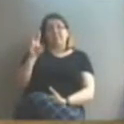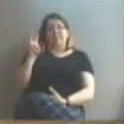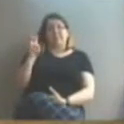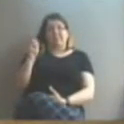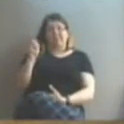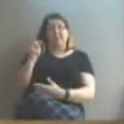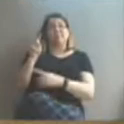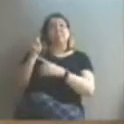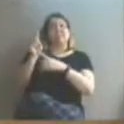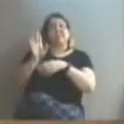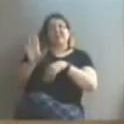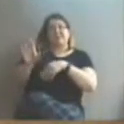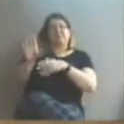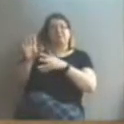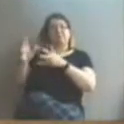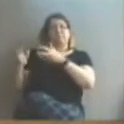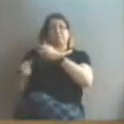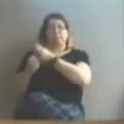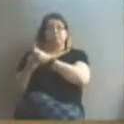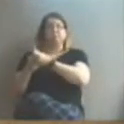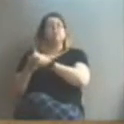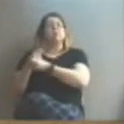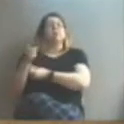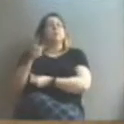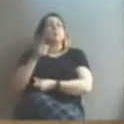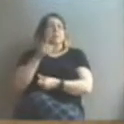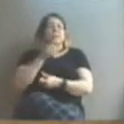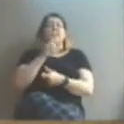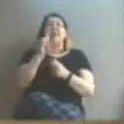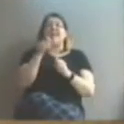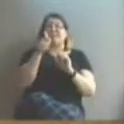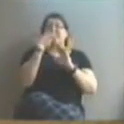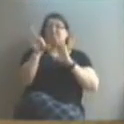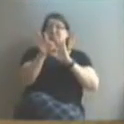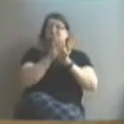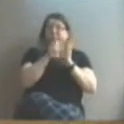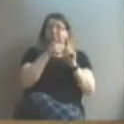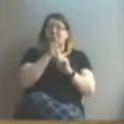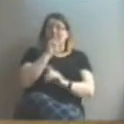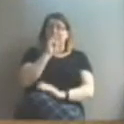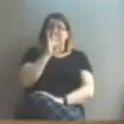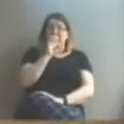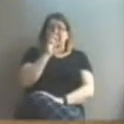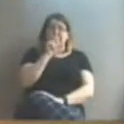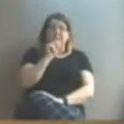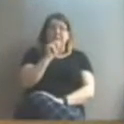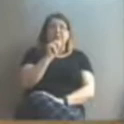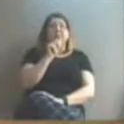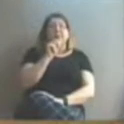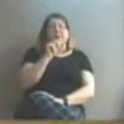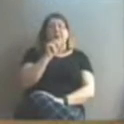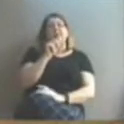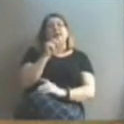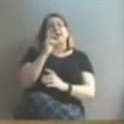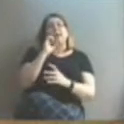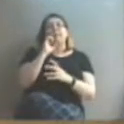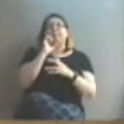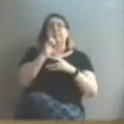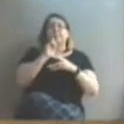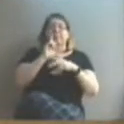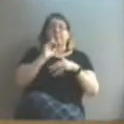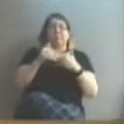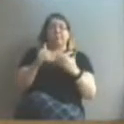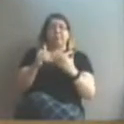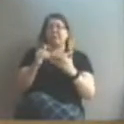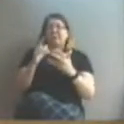quote, disaster, Ben Cundiff, a Matt Bevin appointee to the State Board of Education who supports charters and could override JCPS decisions on charters in our